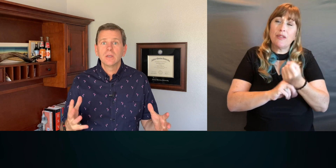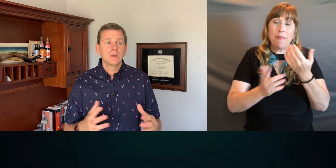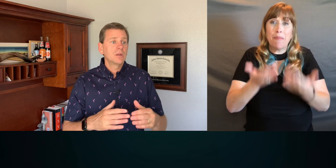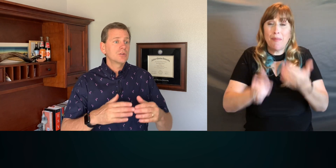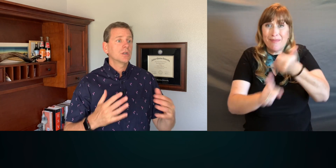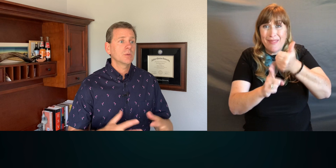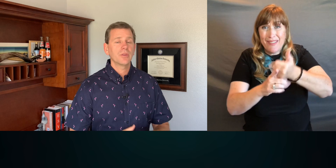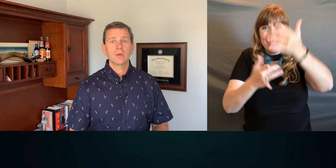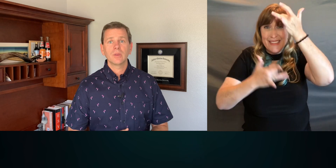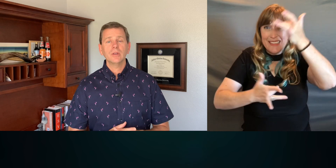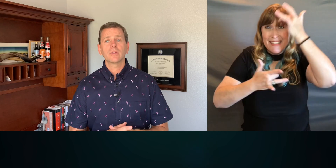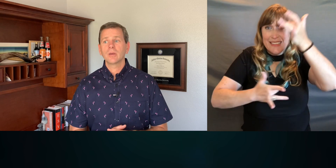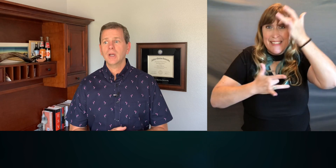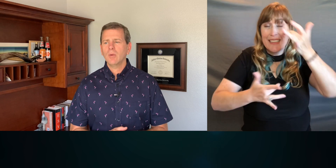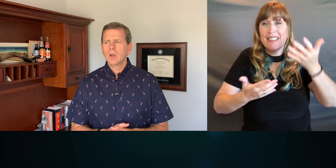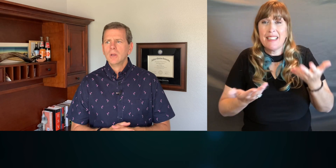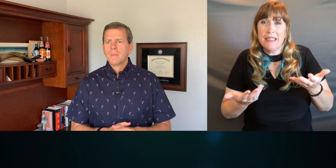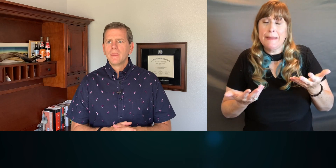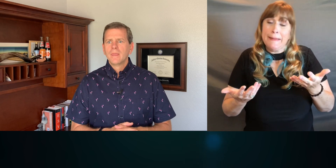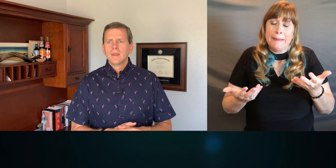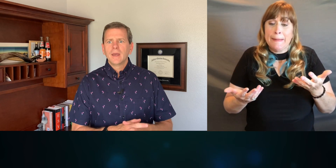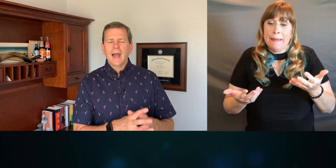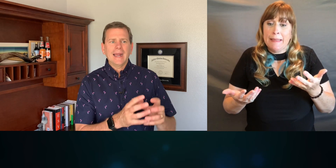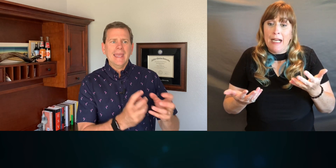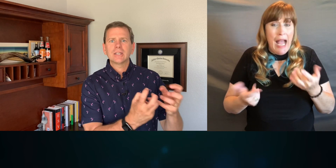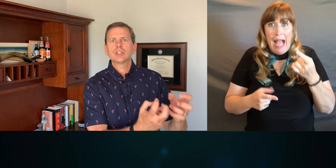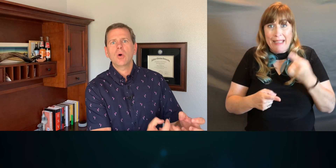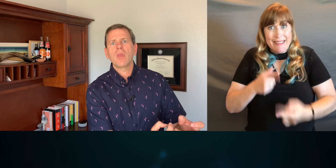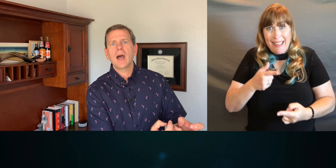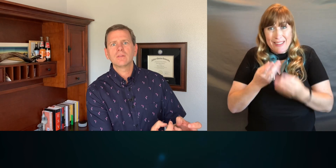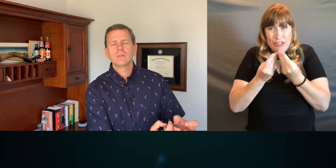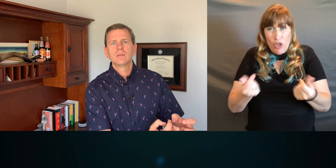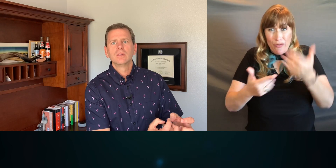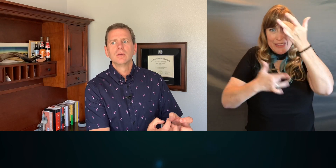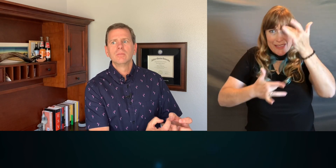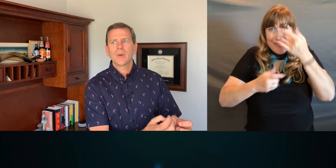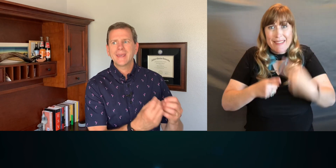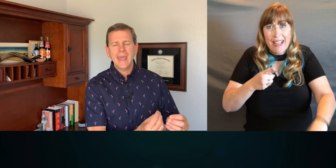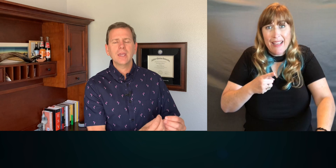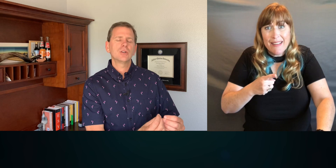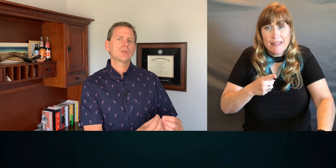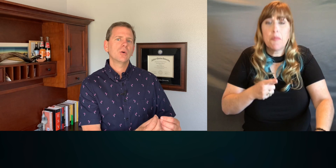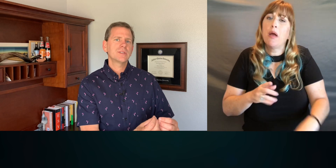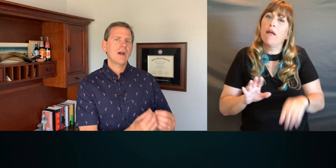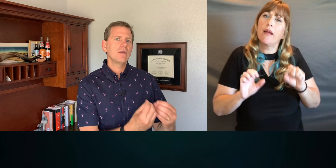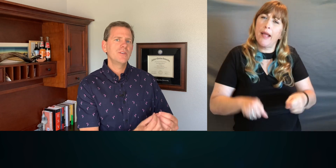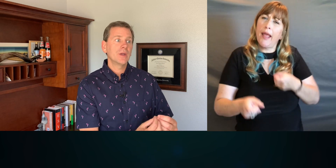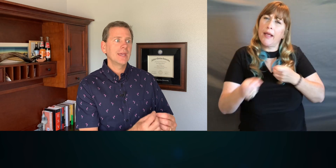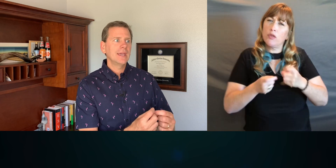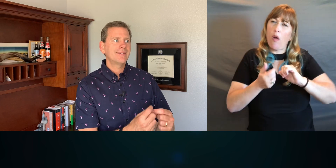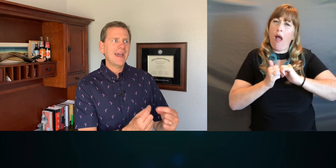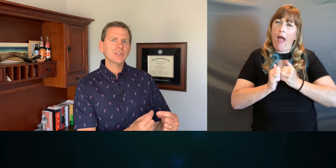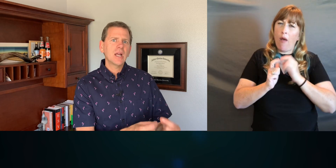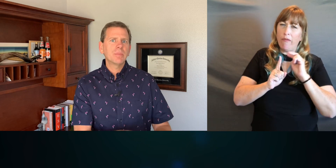sick and struggling with illness of some kind. Well, I can't control that. But what I can control is how I view